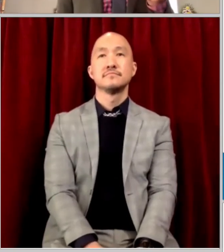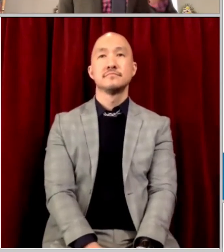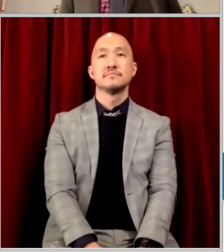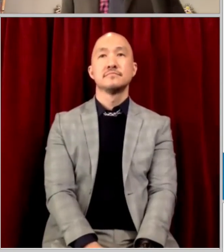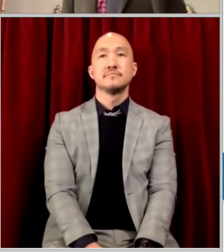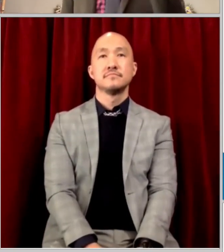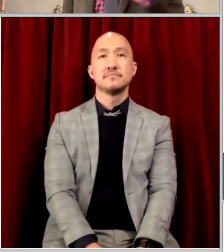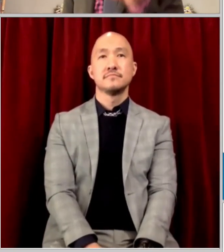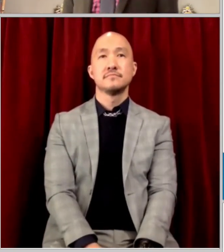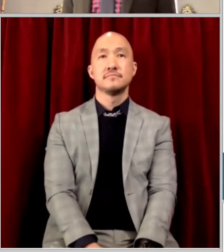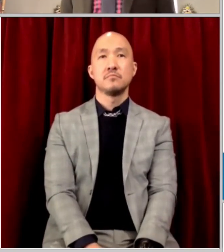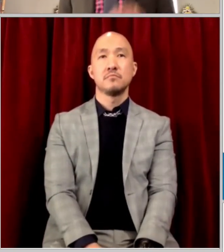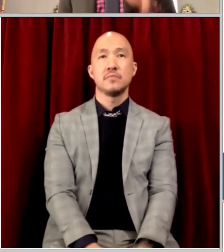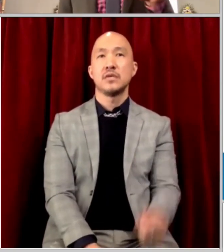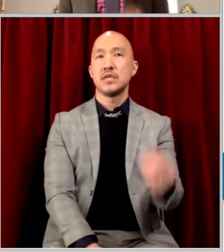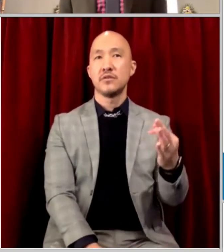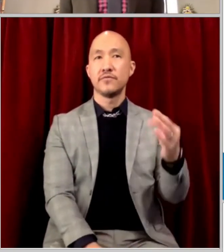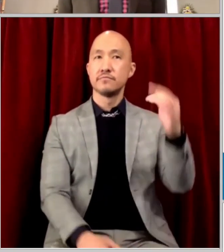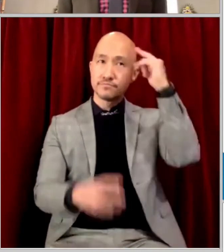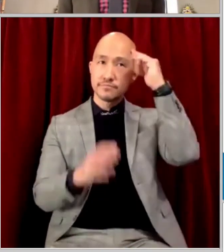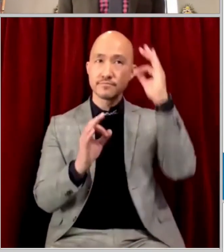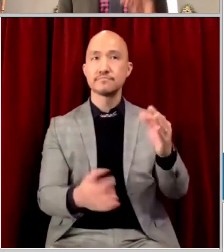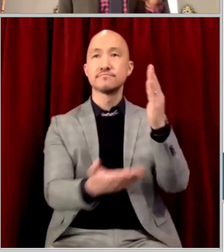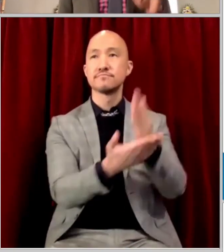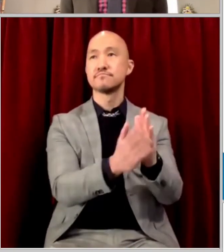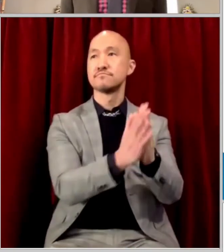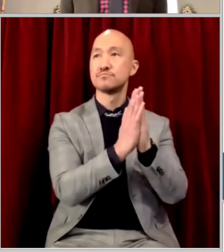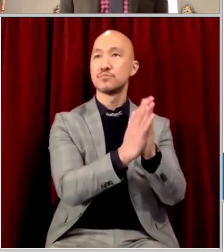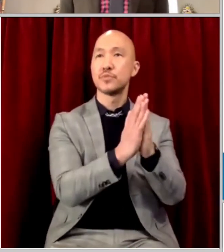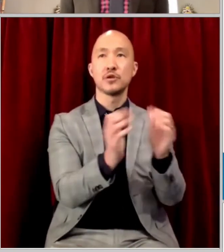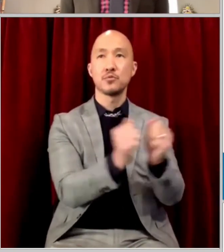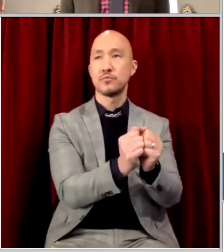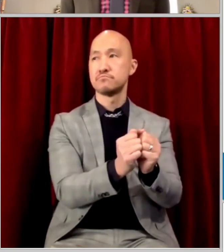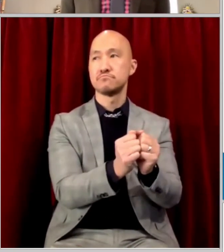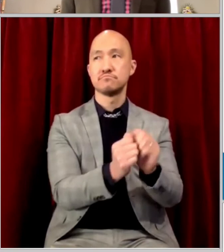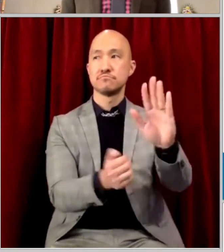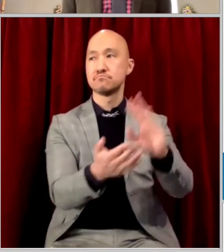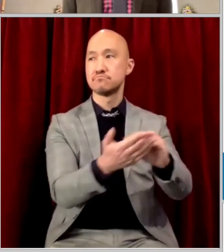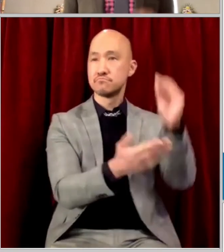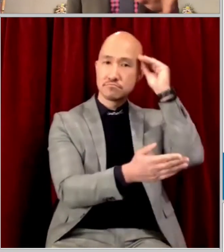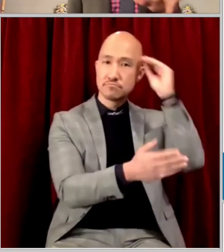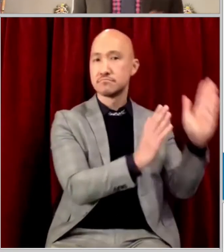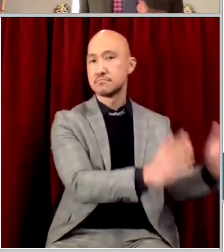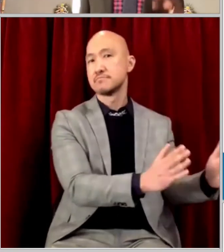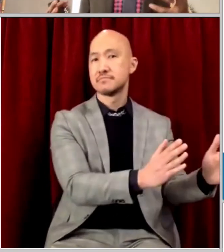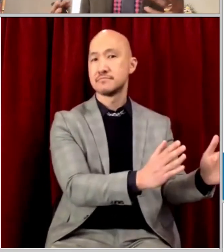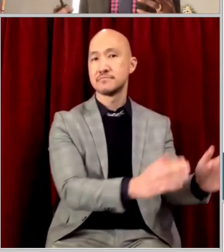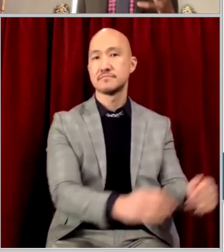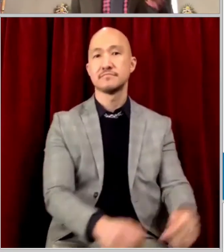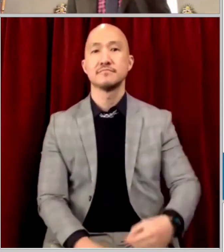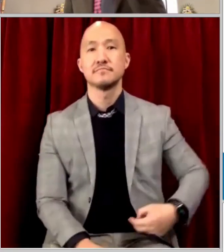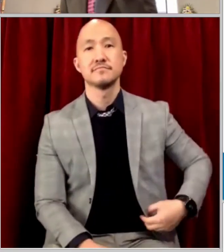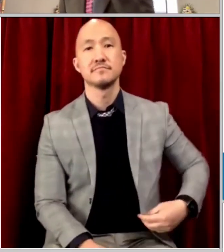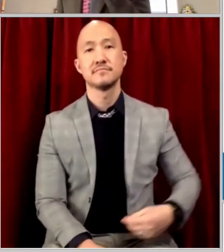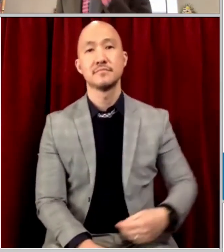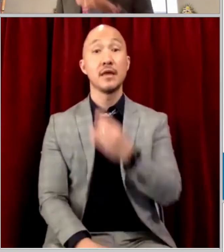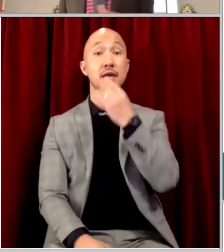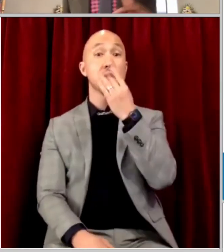when you stopped to pray with somebody at school. That would be awesome. And so what's the light effect